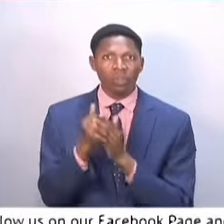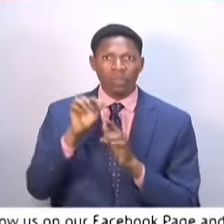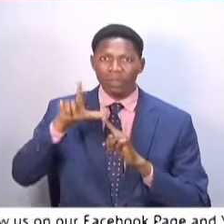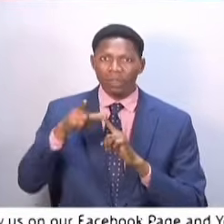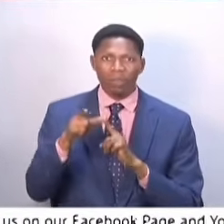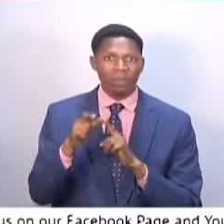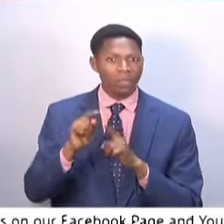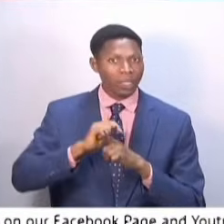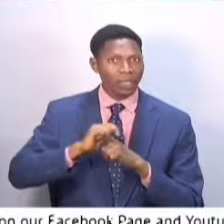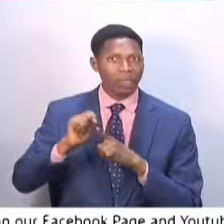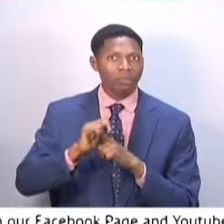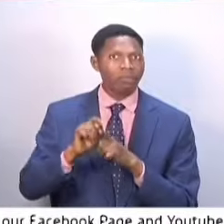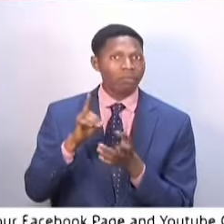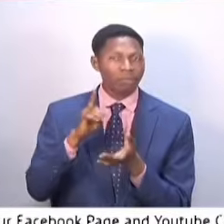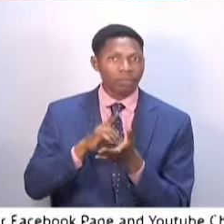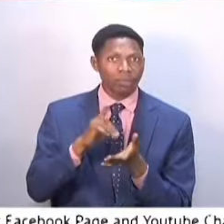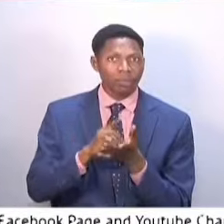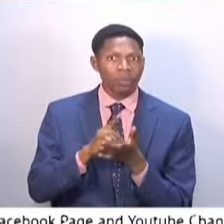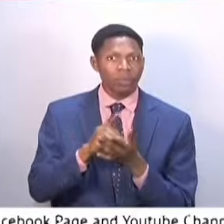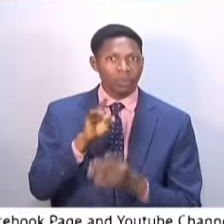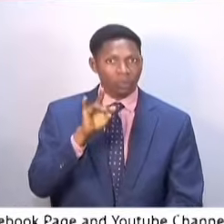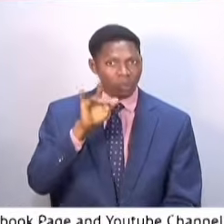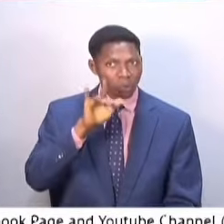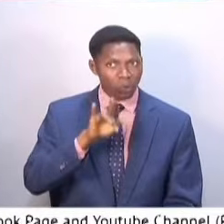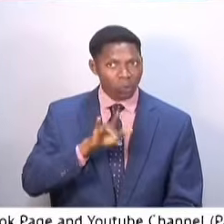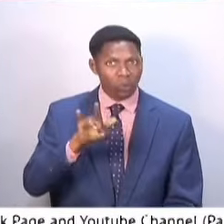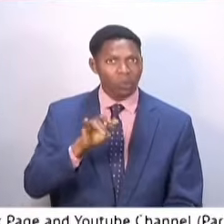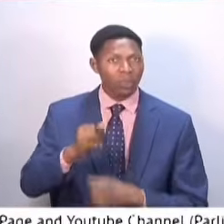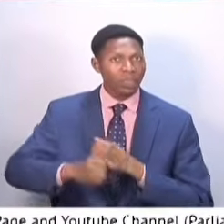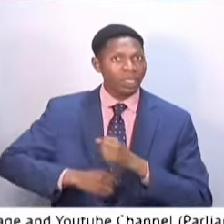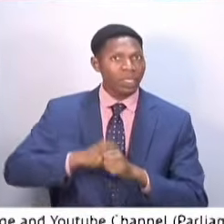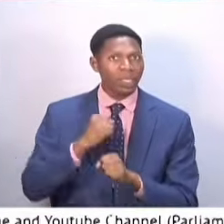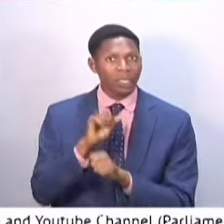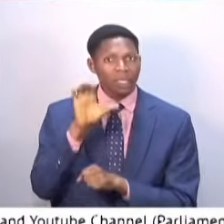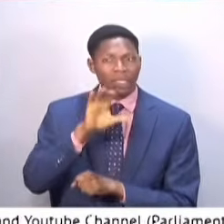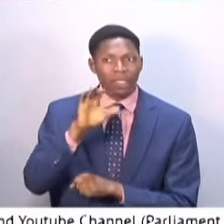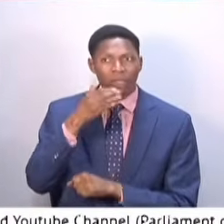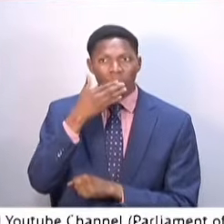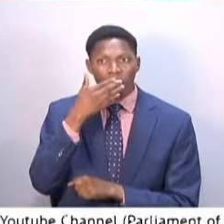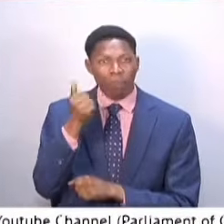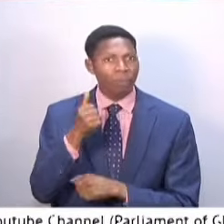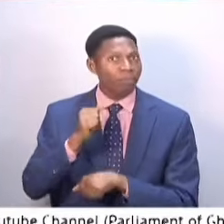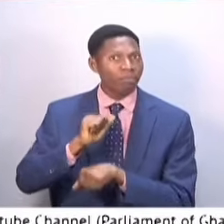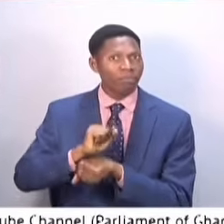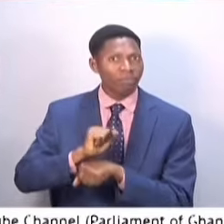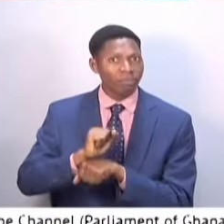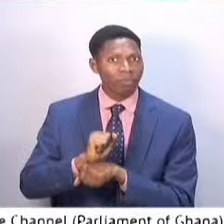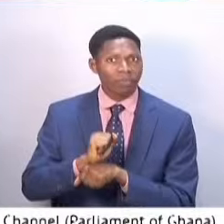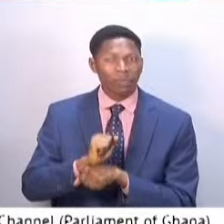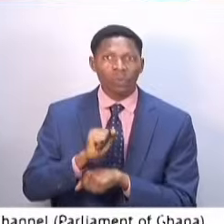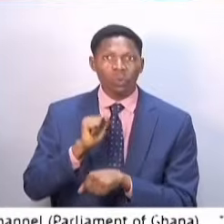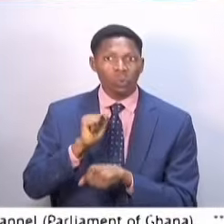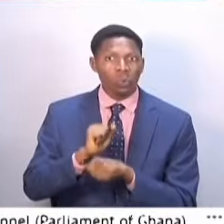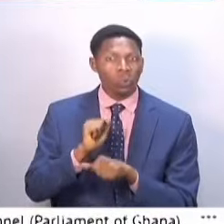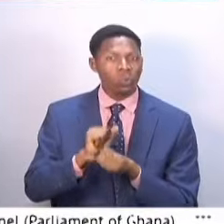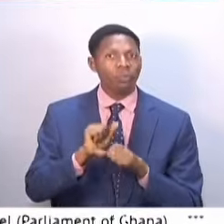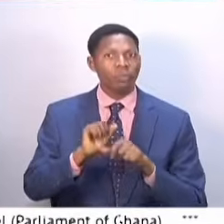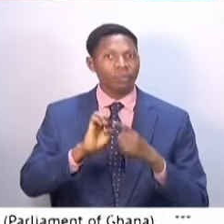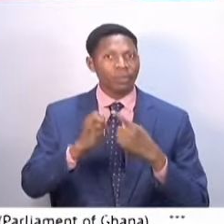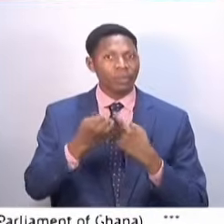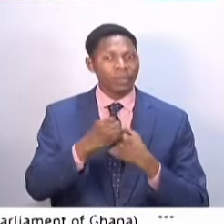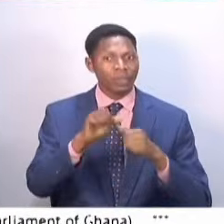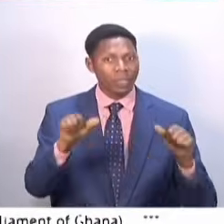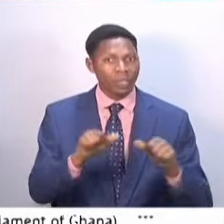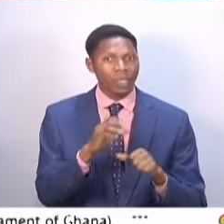trained doctors migrate annually, seeking better remunerations, working conditions,